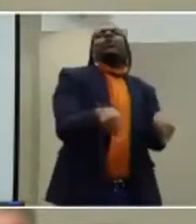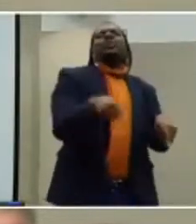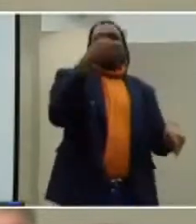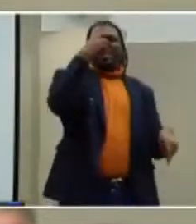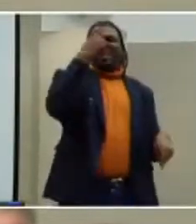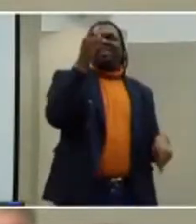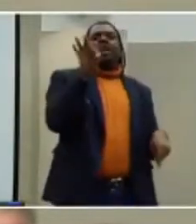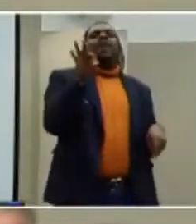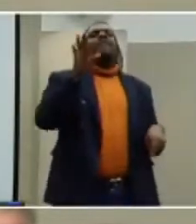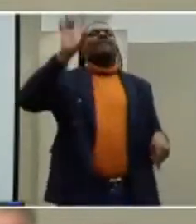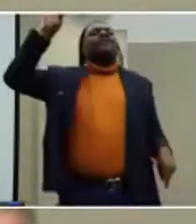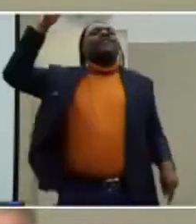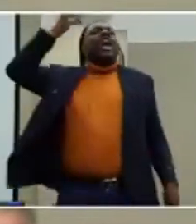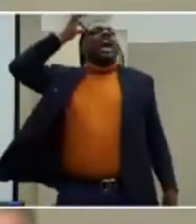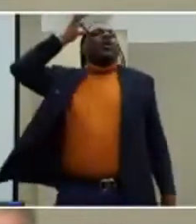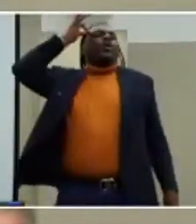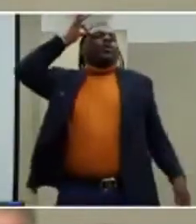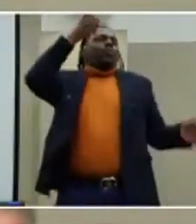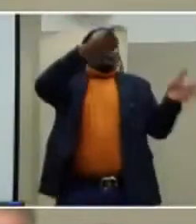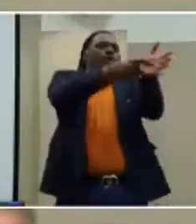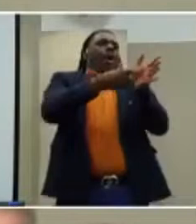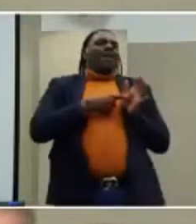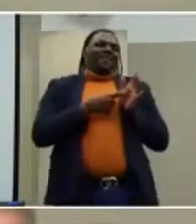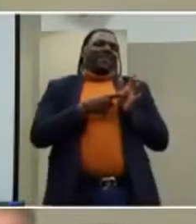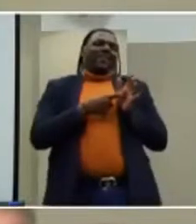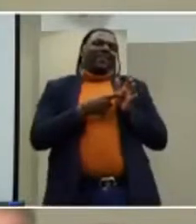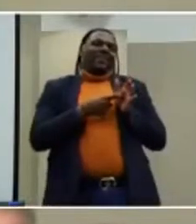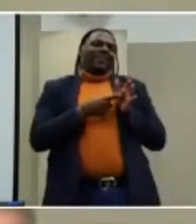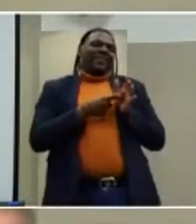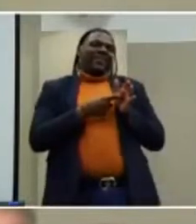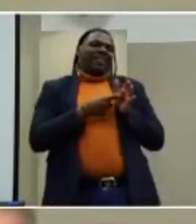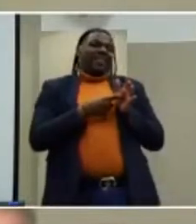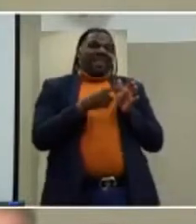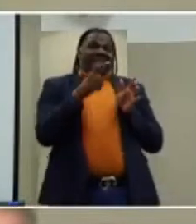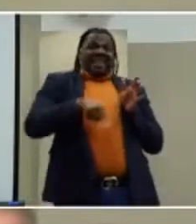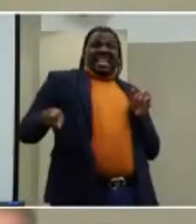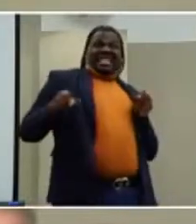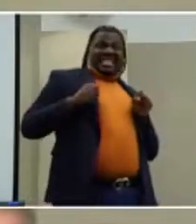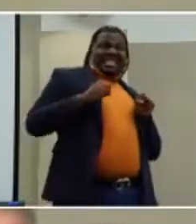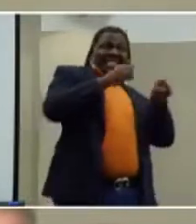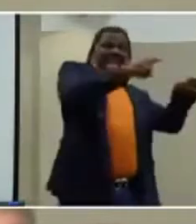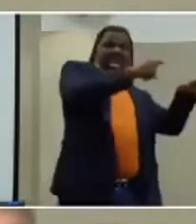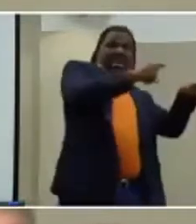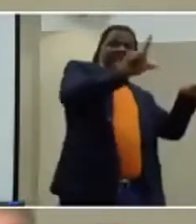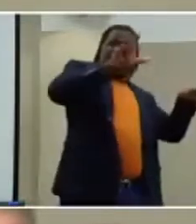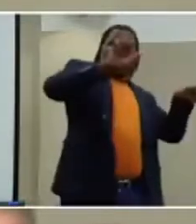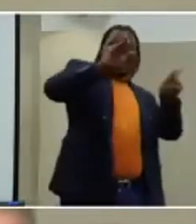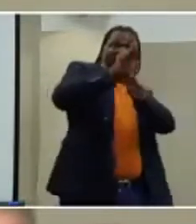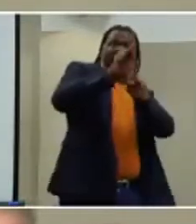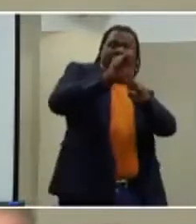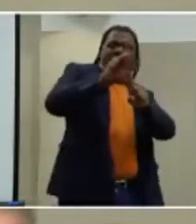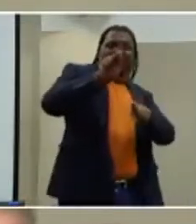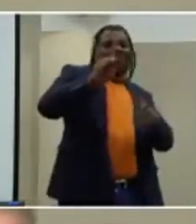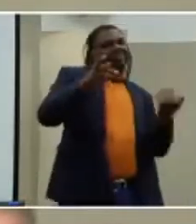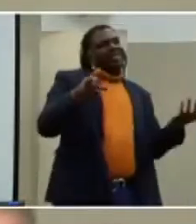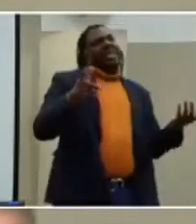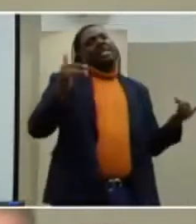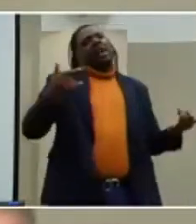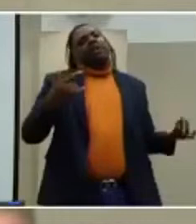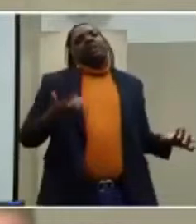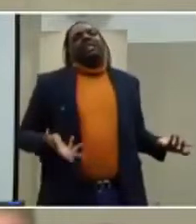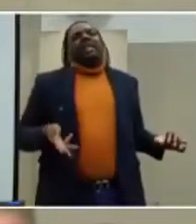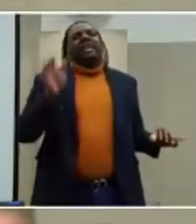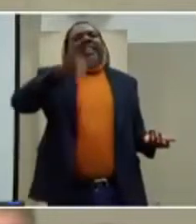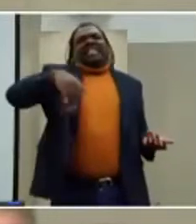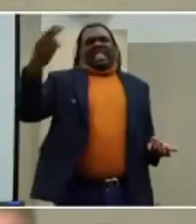of federal requirements. And they sent me a link to the federal requirements, and now this is where I say, this is